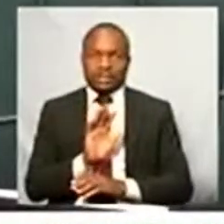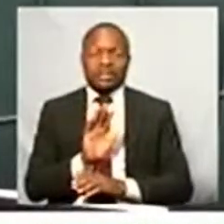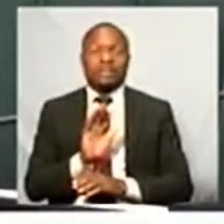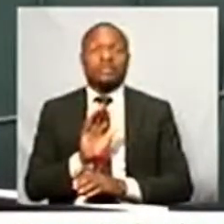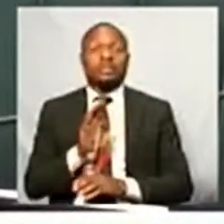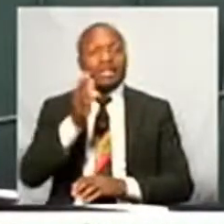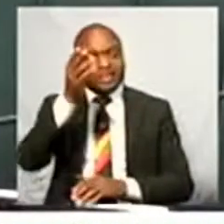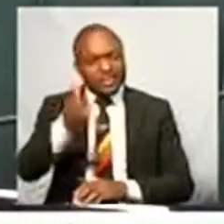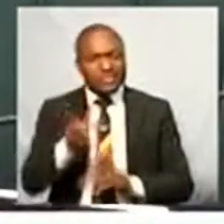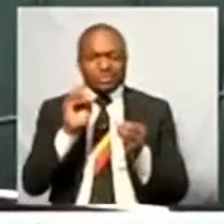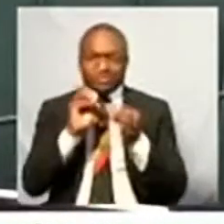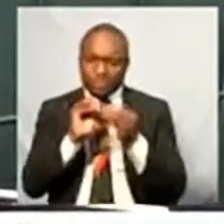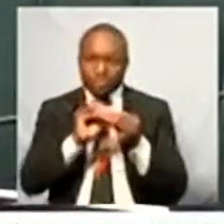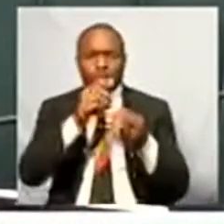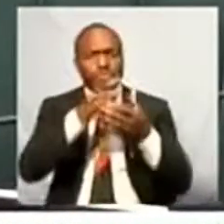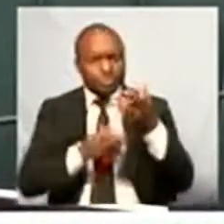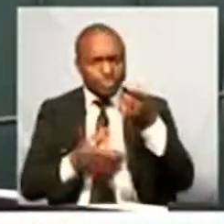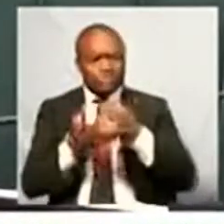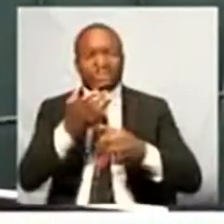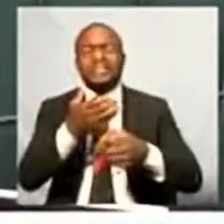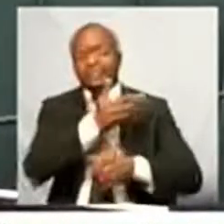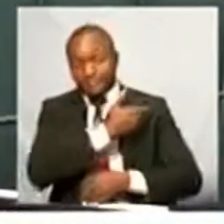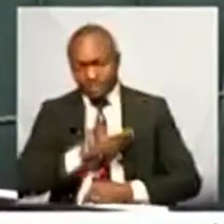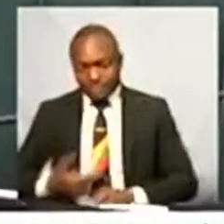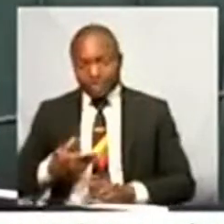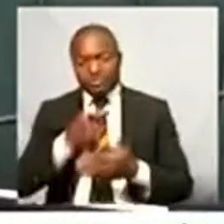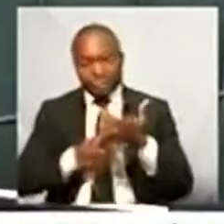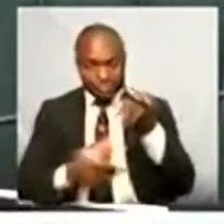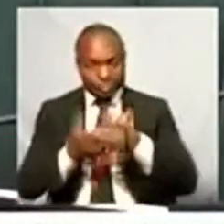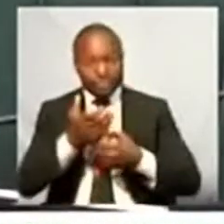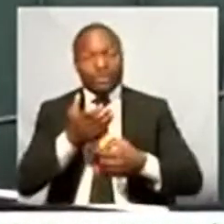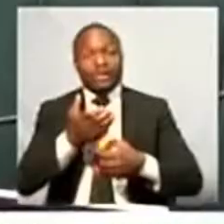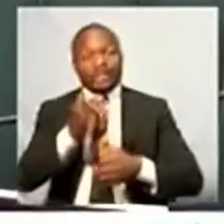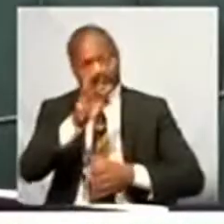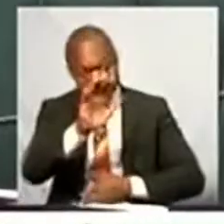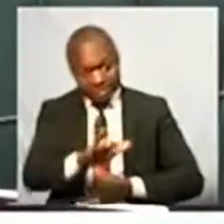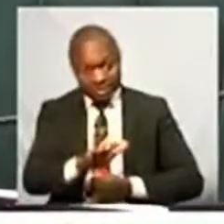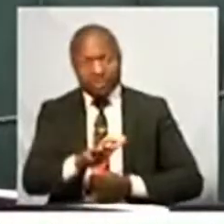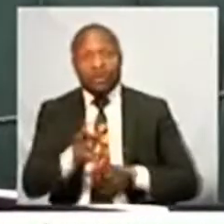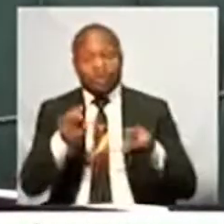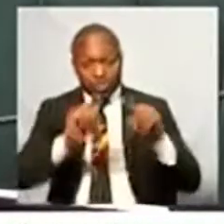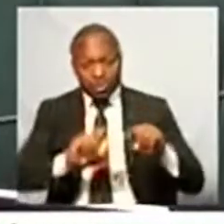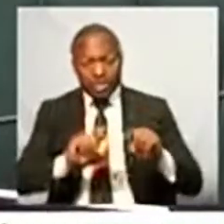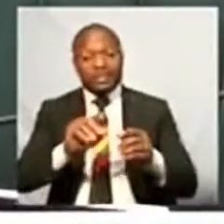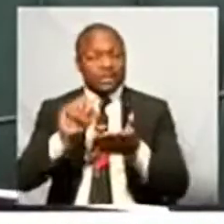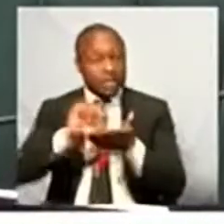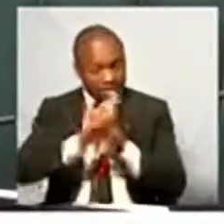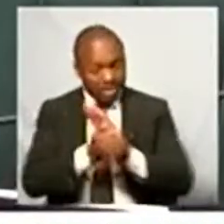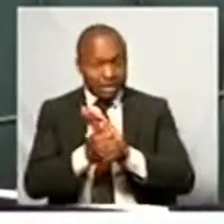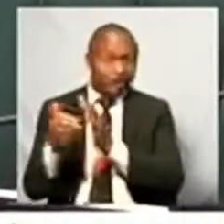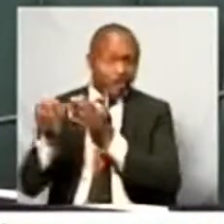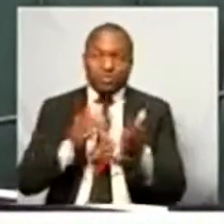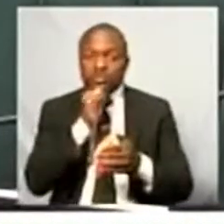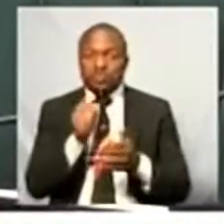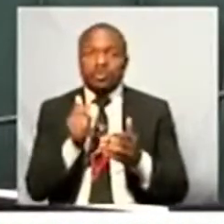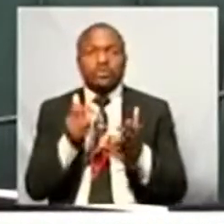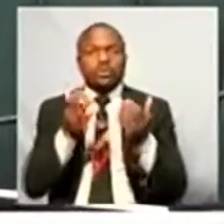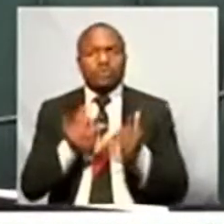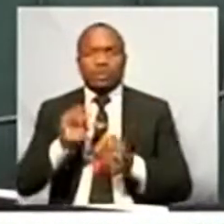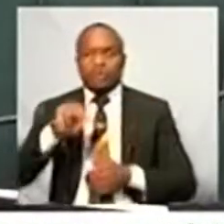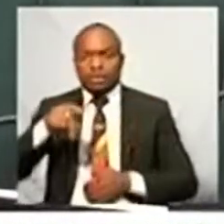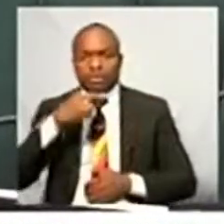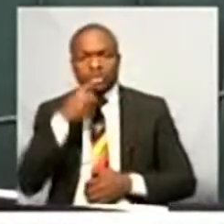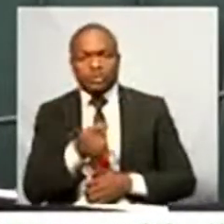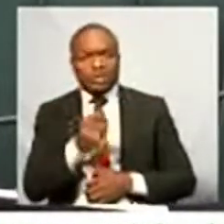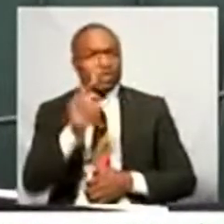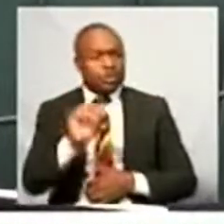in fact, vigorous consultations, so that when the act comes, we don't want members of Parliament to start saying that, no,